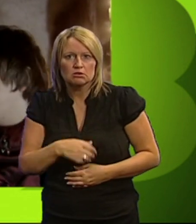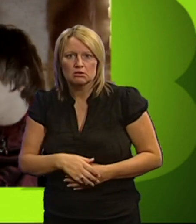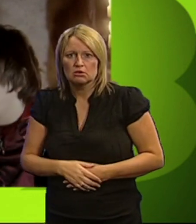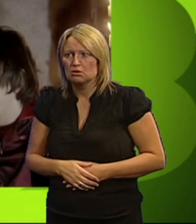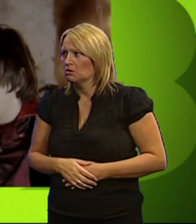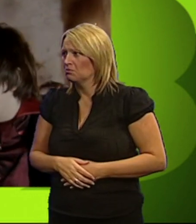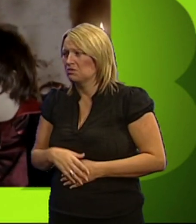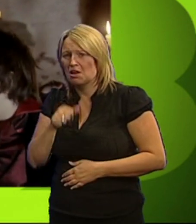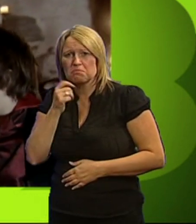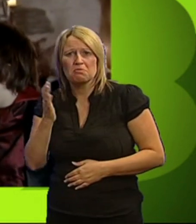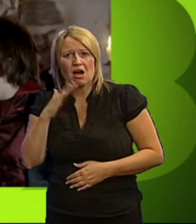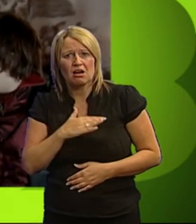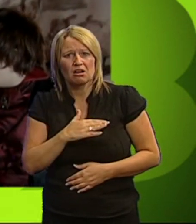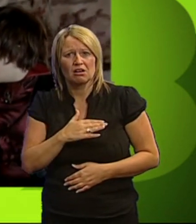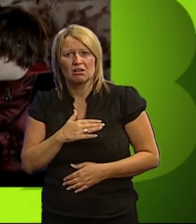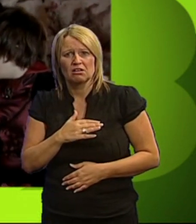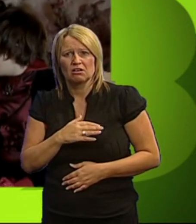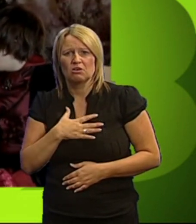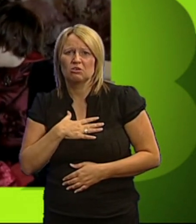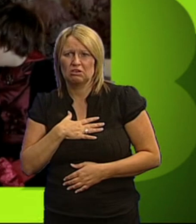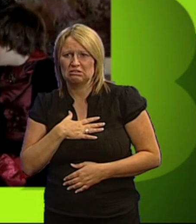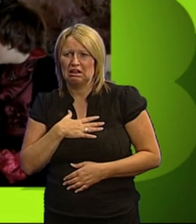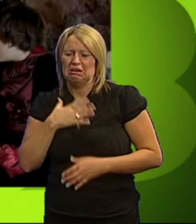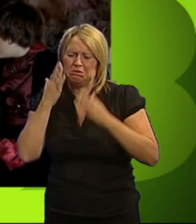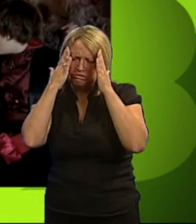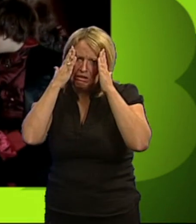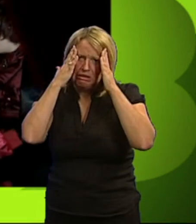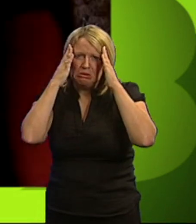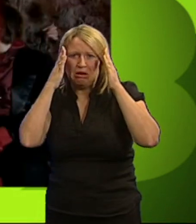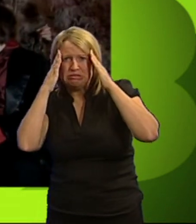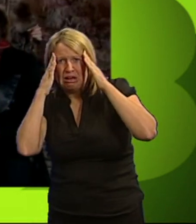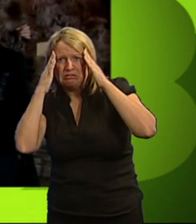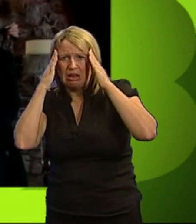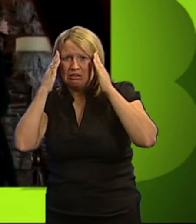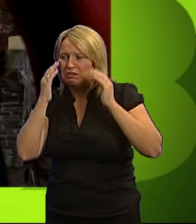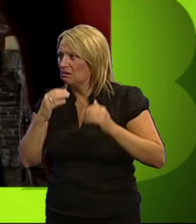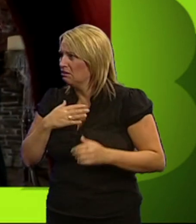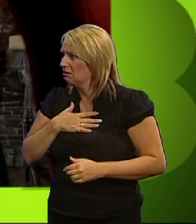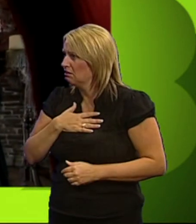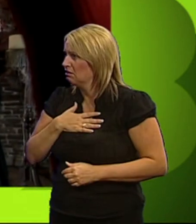But it would have been so nice to have her back. Oh, Magda!